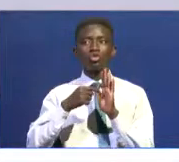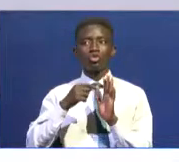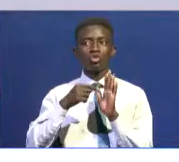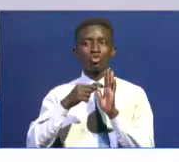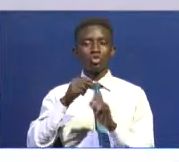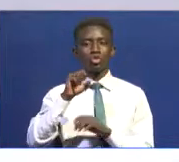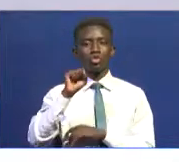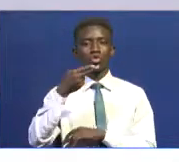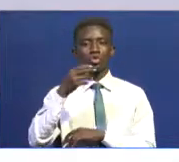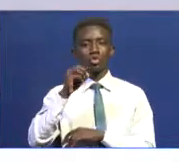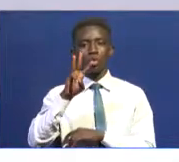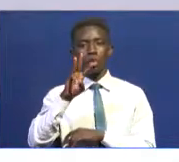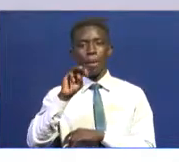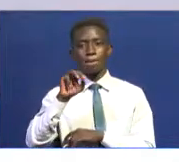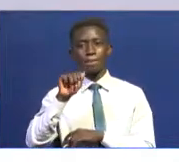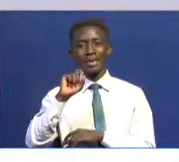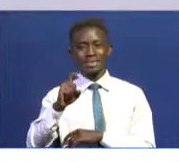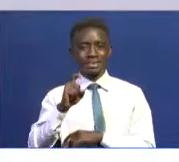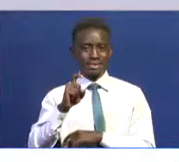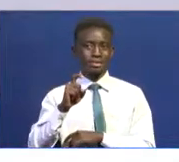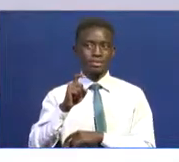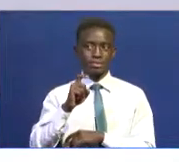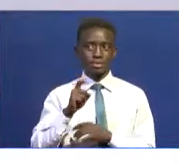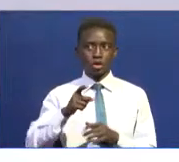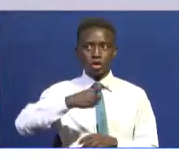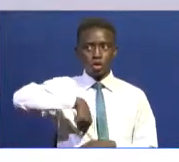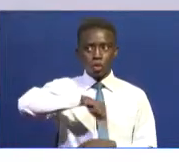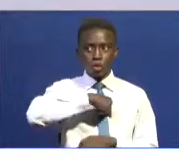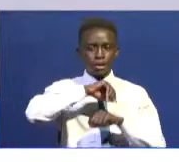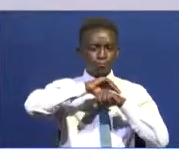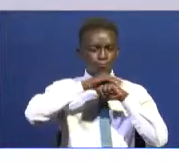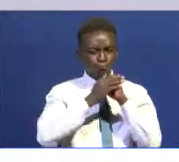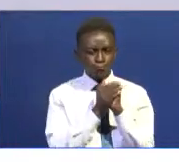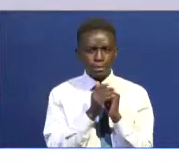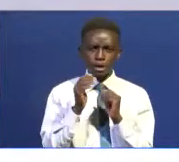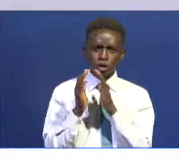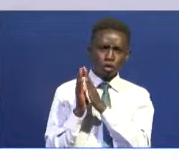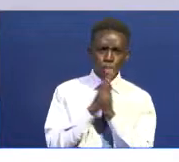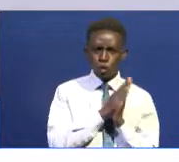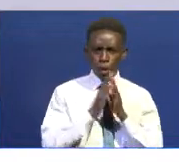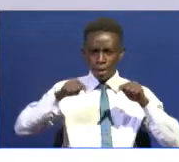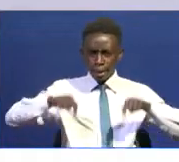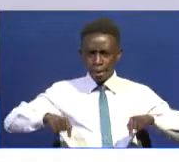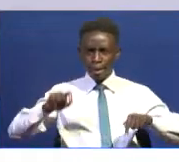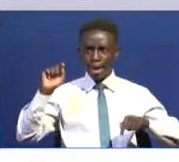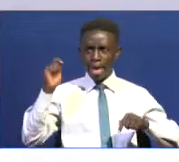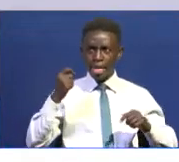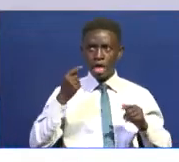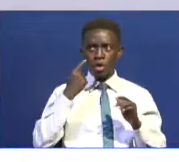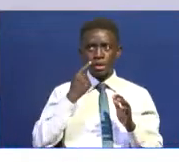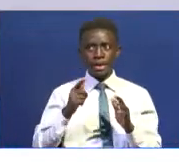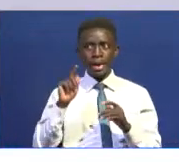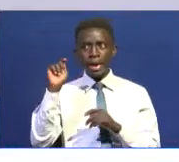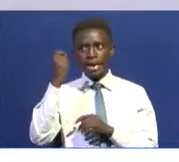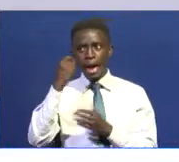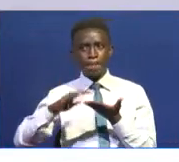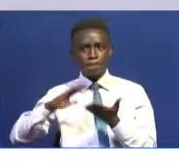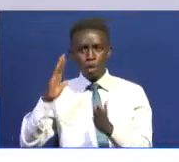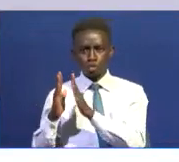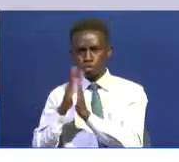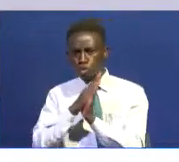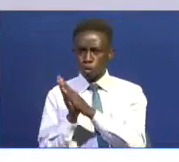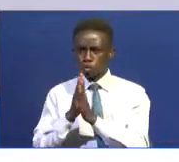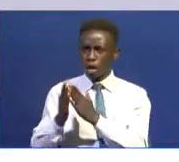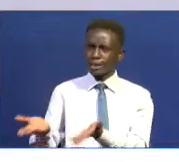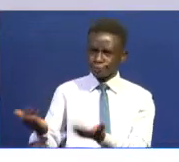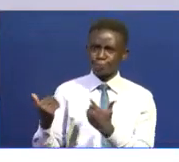We've been creating local stories for the last 30 years. We call ourselves a Kenyan most loved storytellers because we create